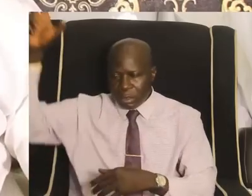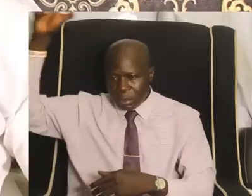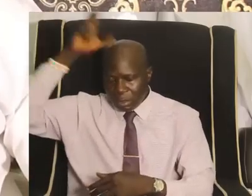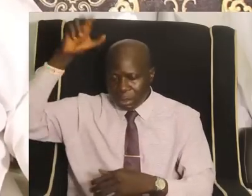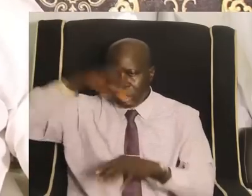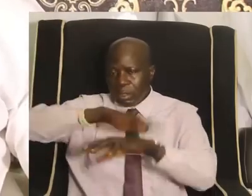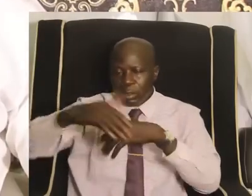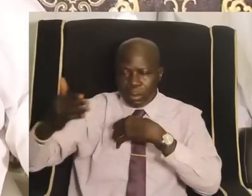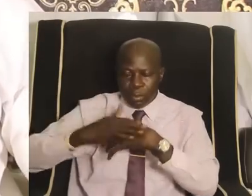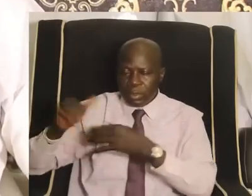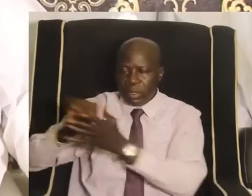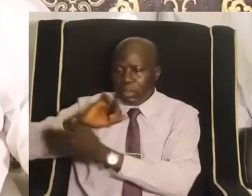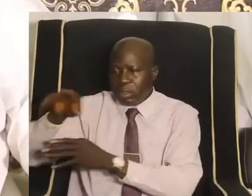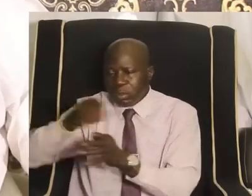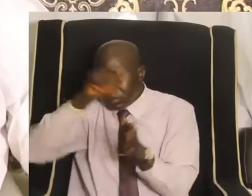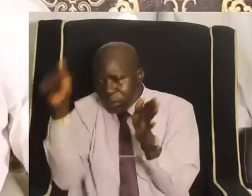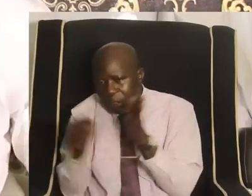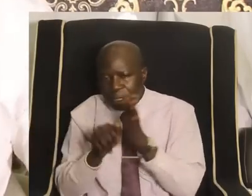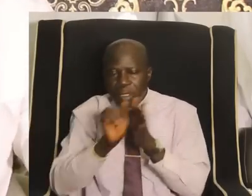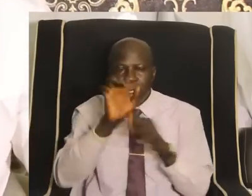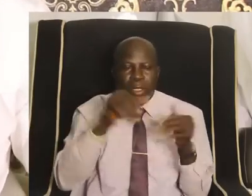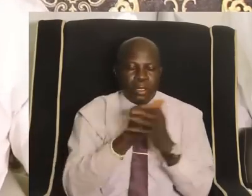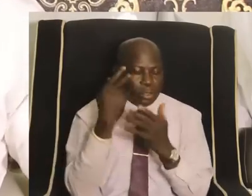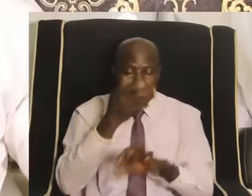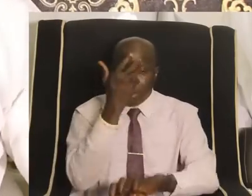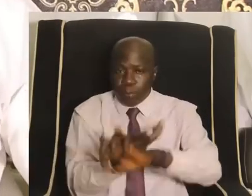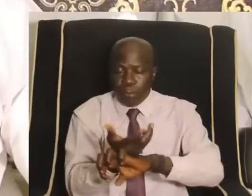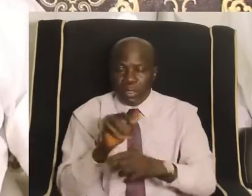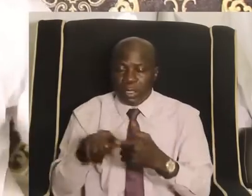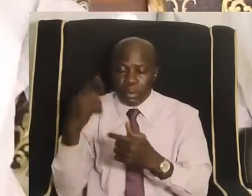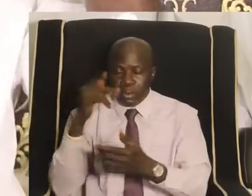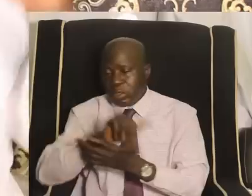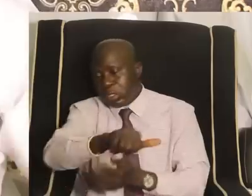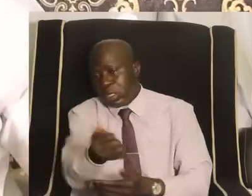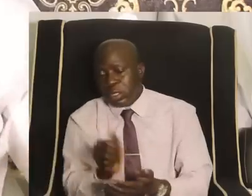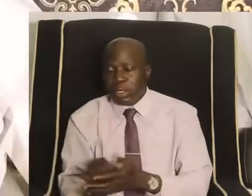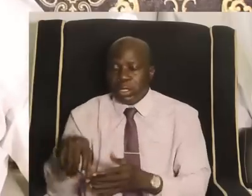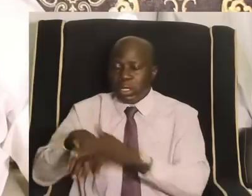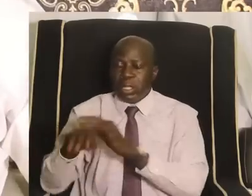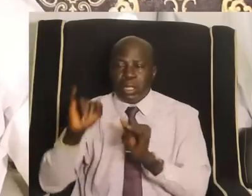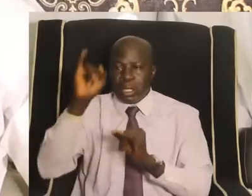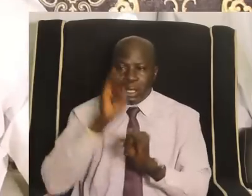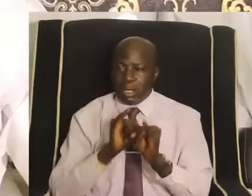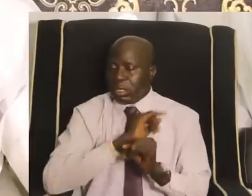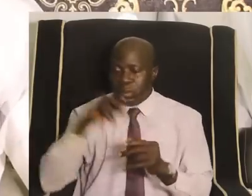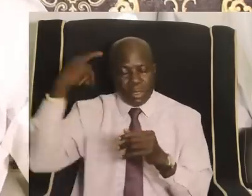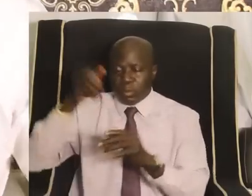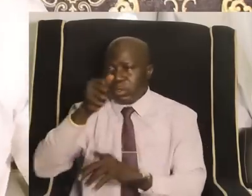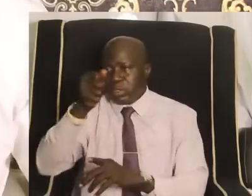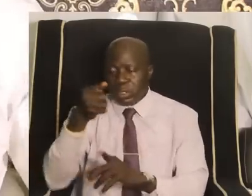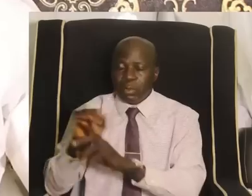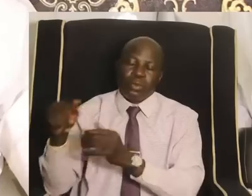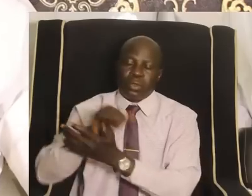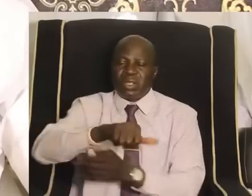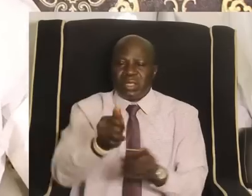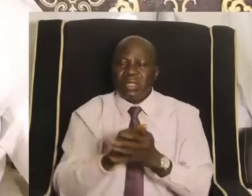That door of mercy will open for you. The word of God will locate you. You will say joyfully, this